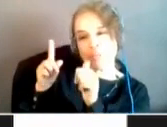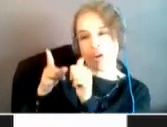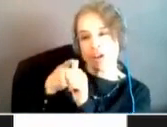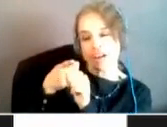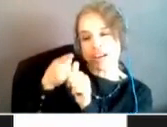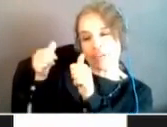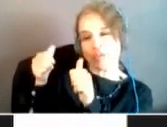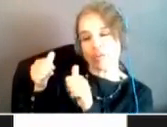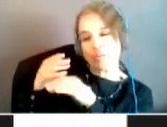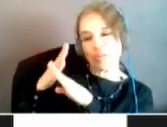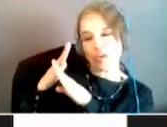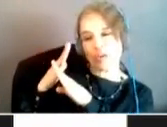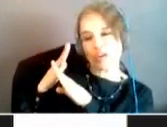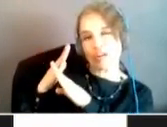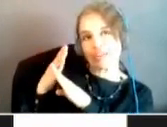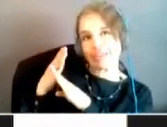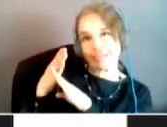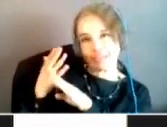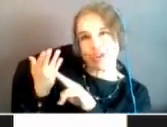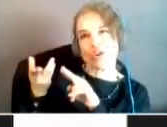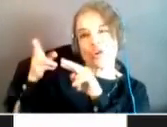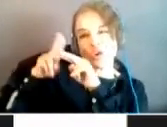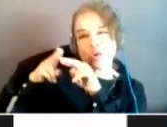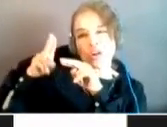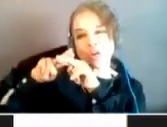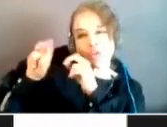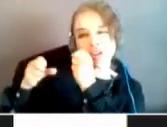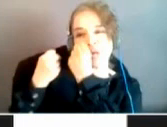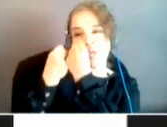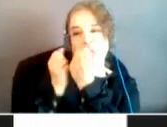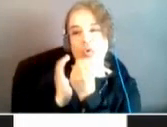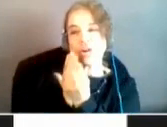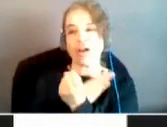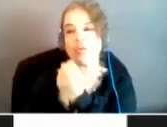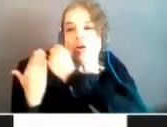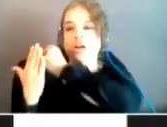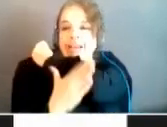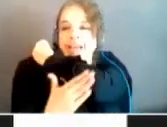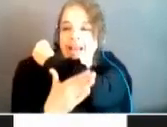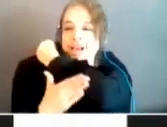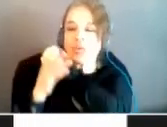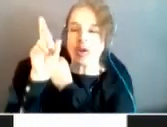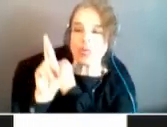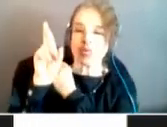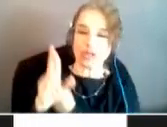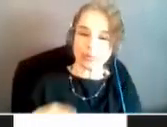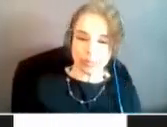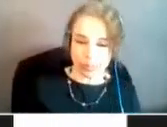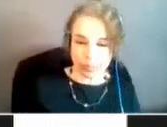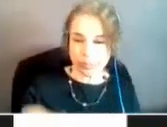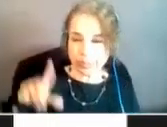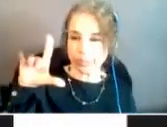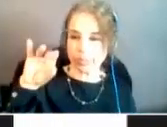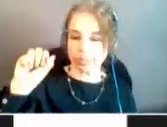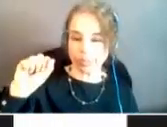objectives of Postvention to increase those supports in our county. All right, thank you. Thank you. Okay, so Lisa has a